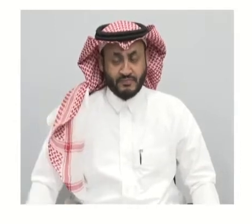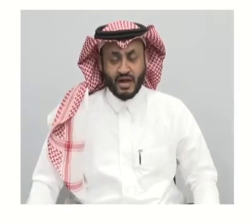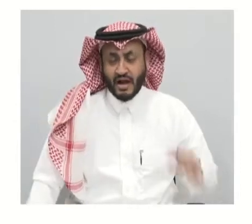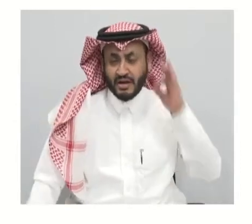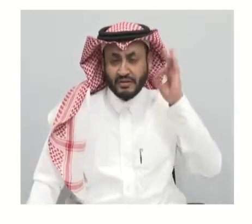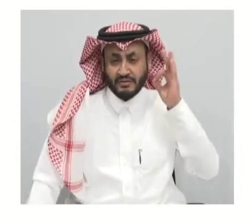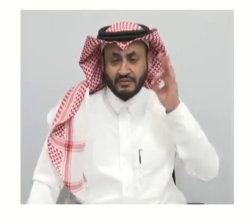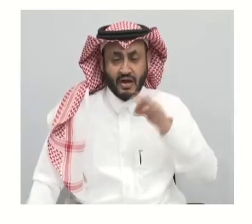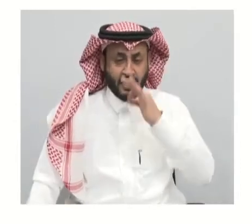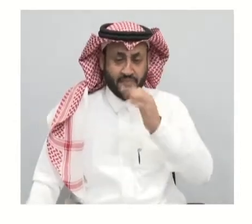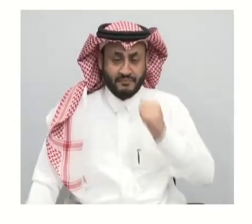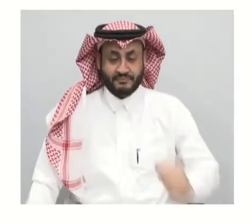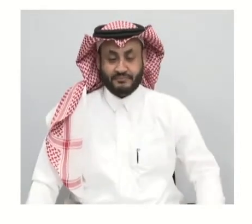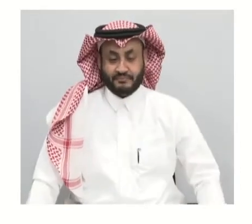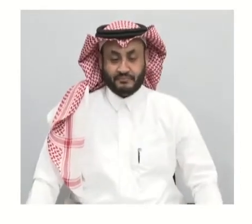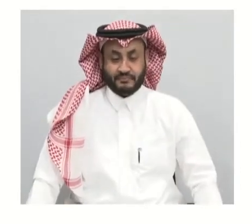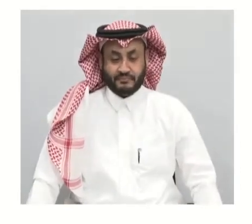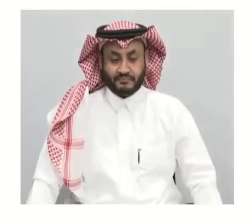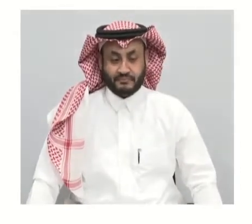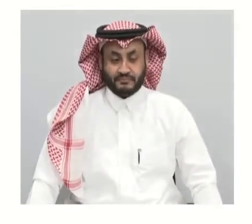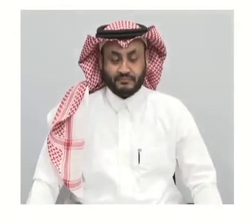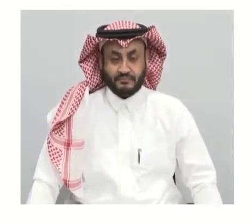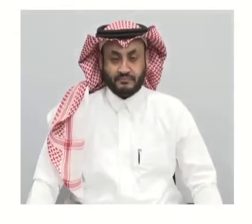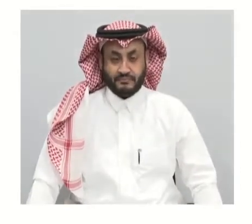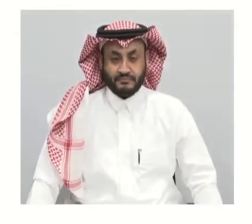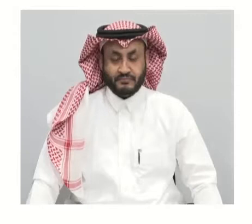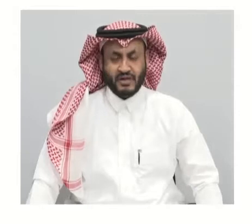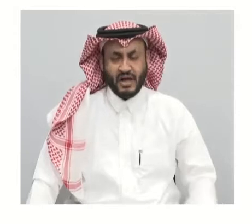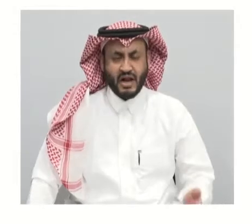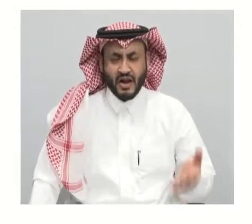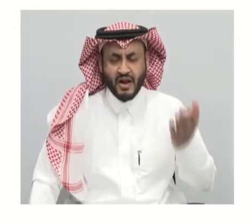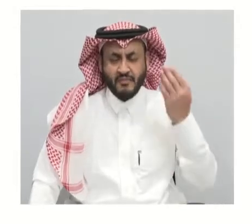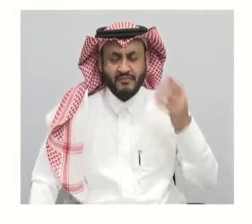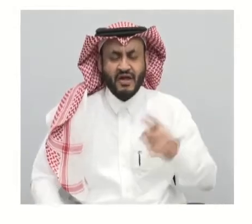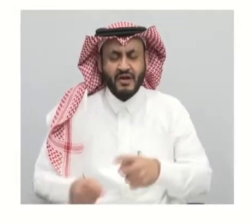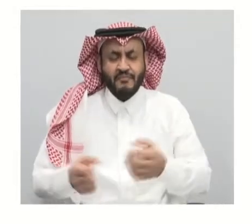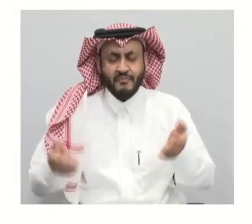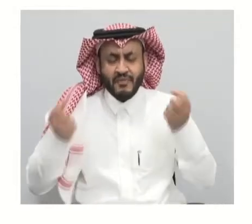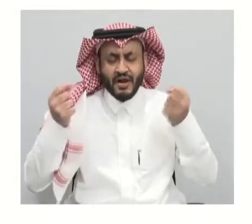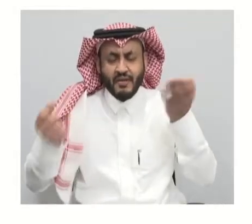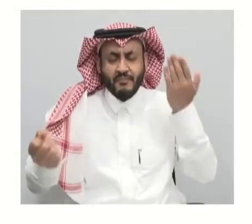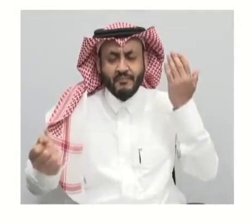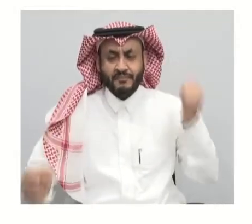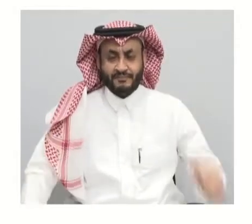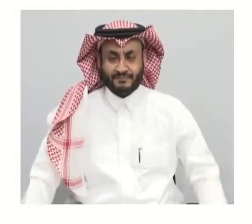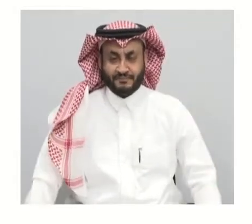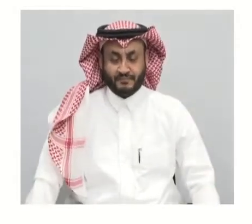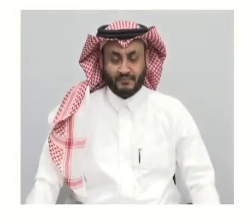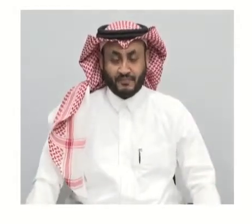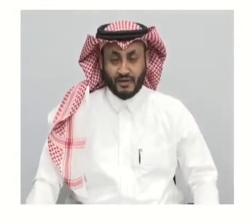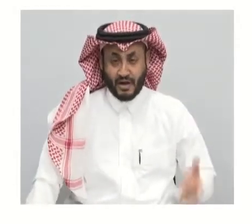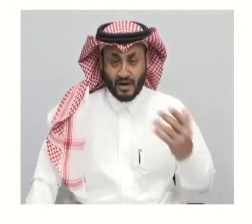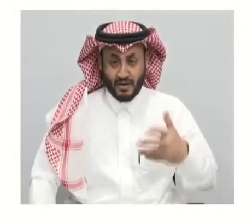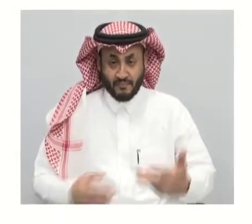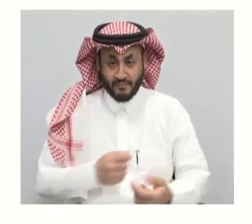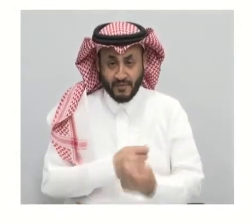listening and pronunciation. Okay. Before we start, let's recall what we covered in our previous lesson. In our previous